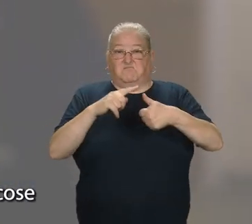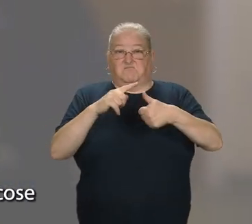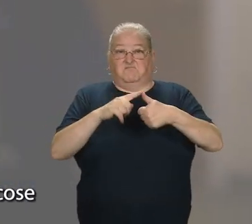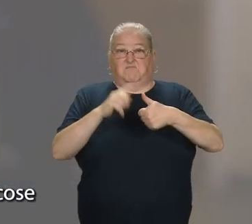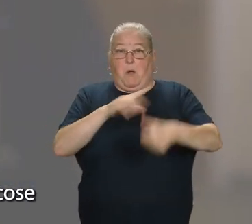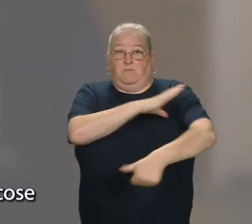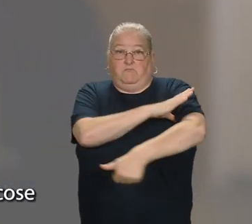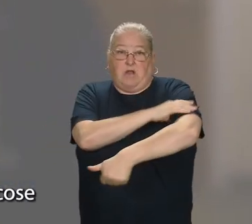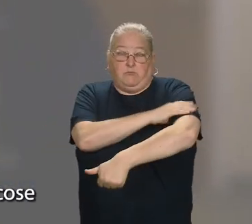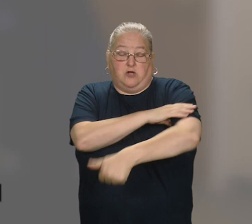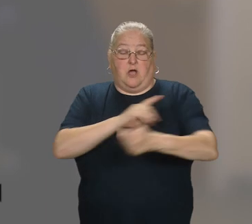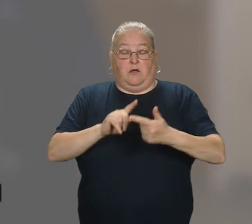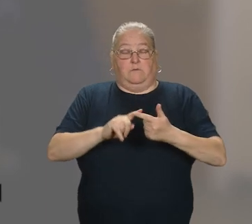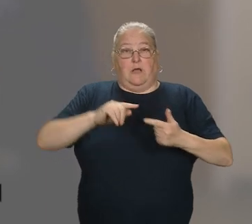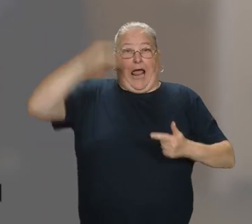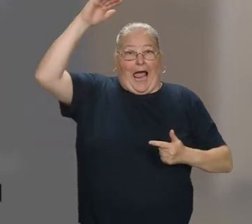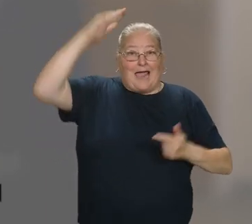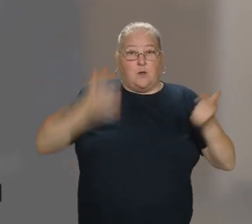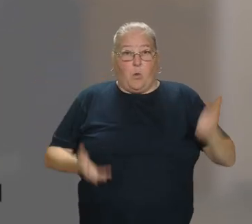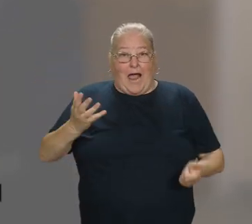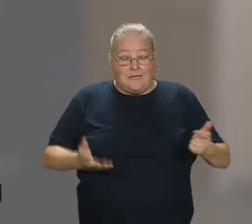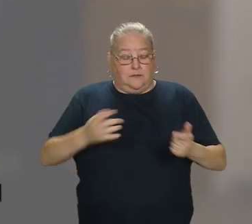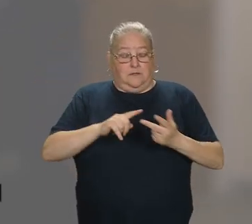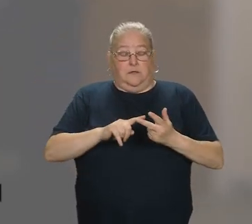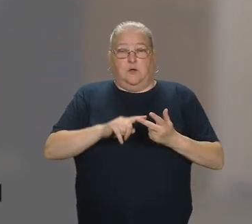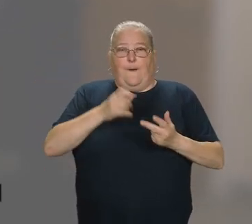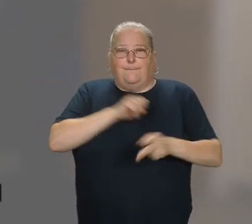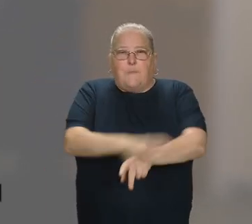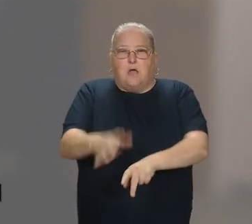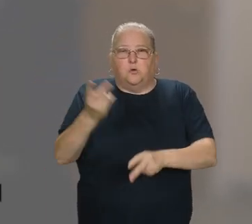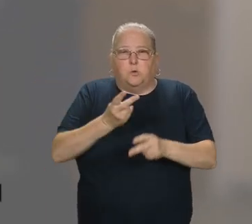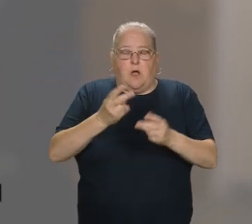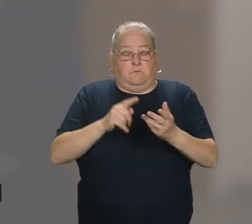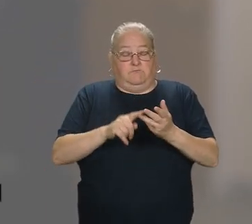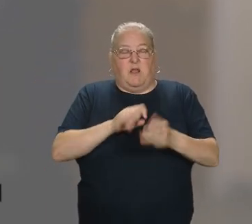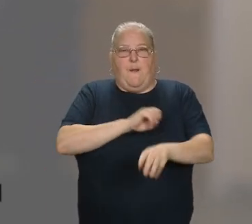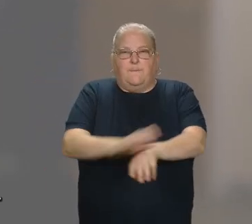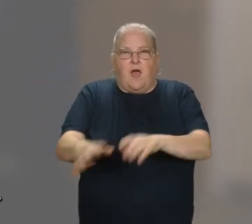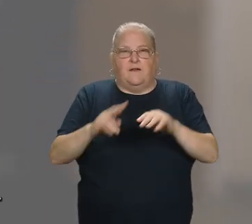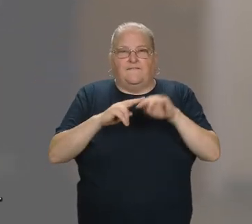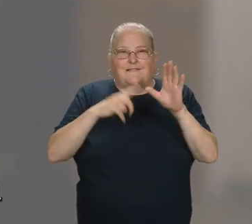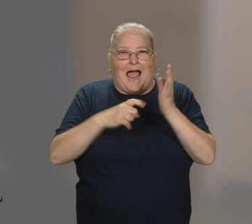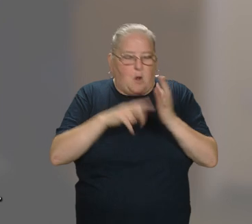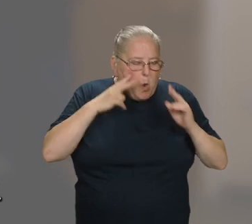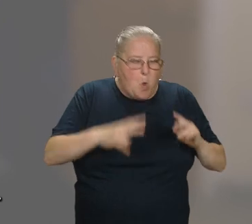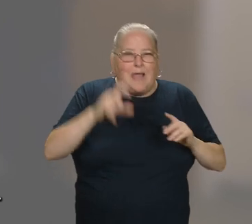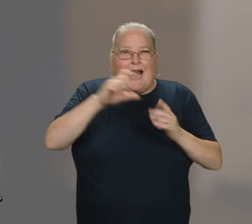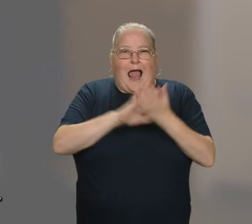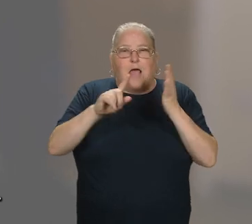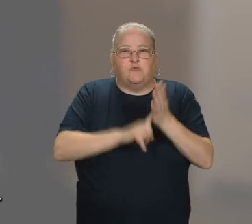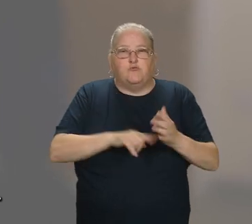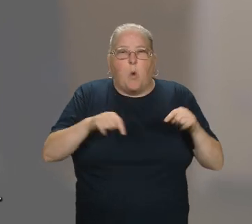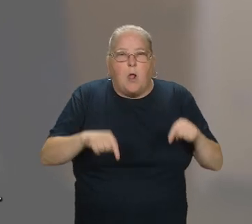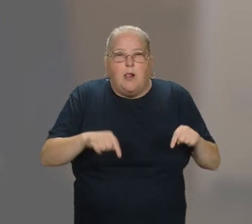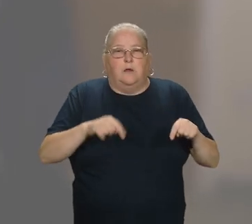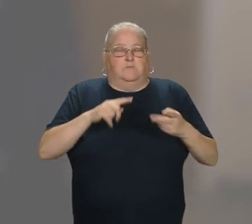weight, blood glucose levels, blood lipids to measure the level of cholesterol in your blood, smoking